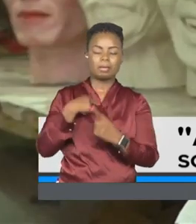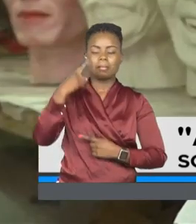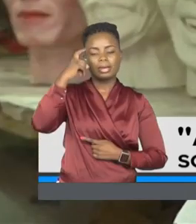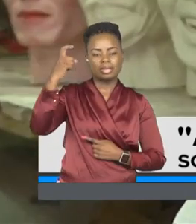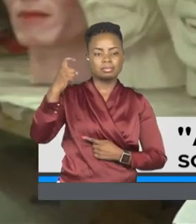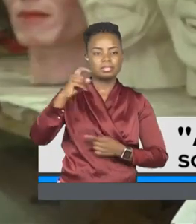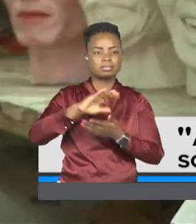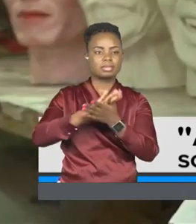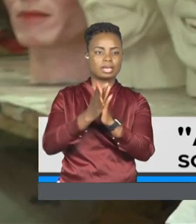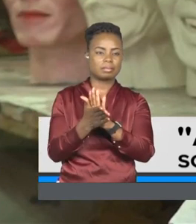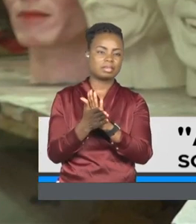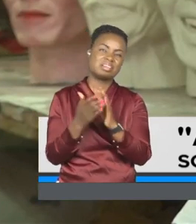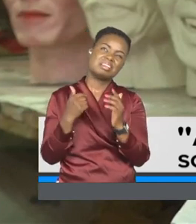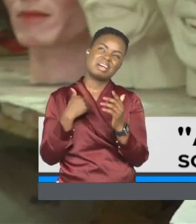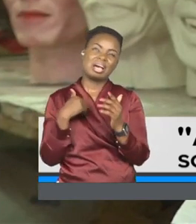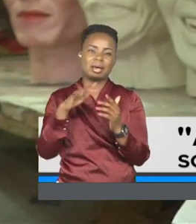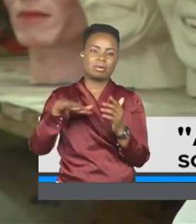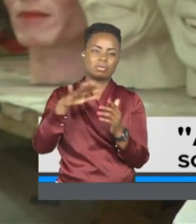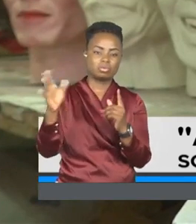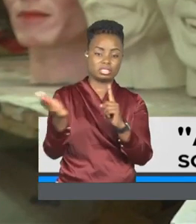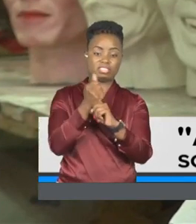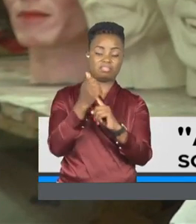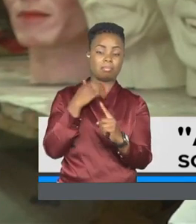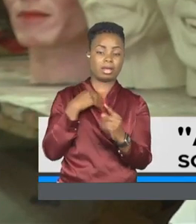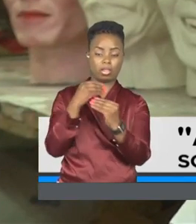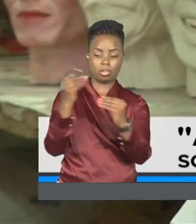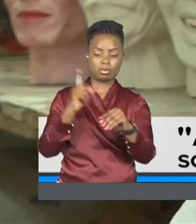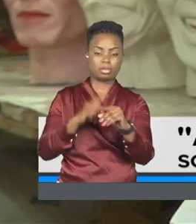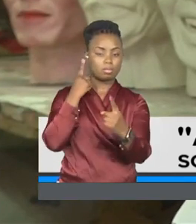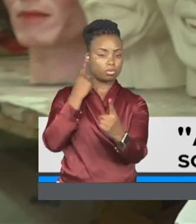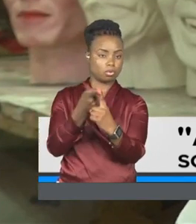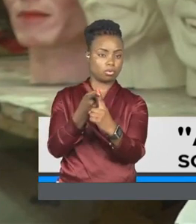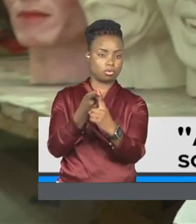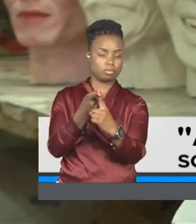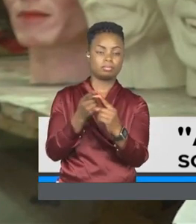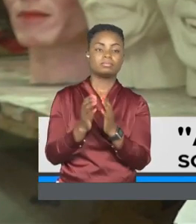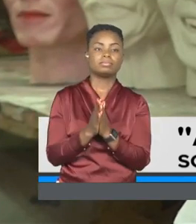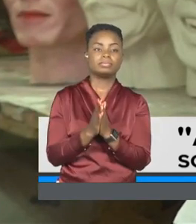dream is about to become true. I'm about to achieve what has been my long-term goal, to actually Start the Works Museum,